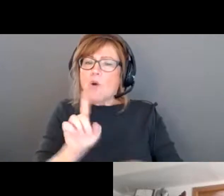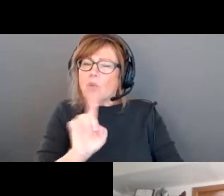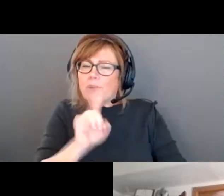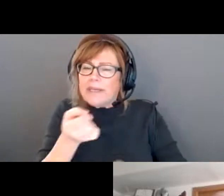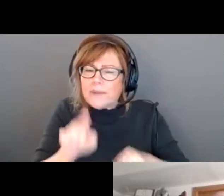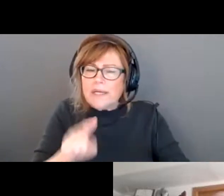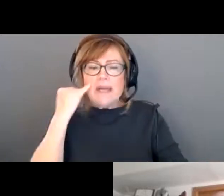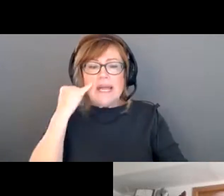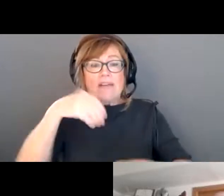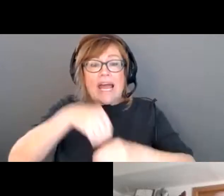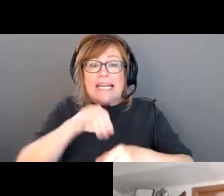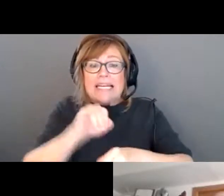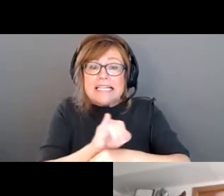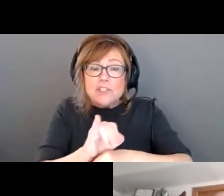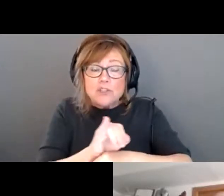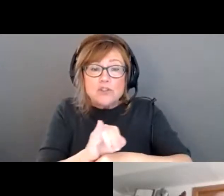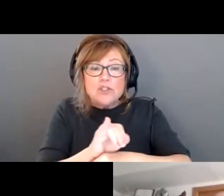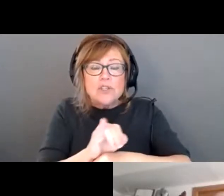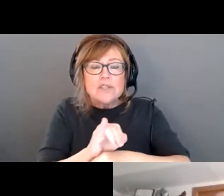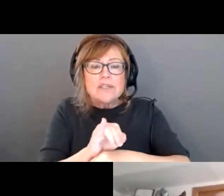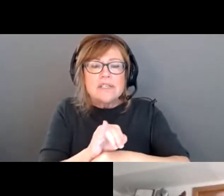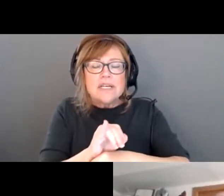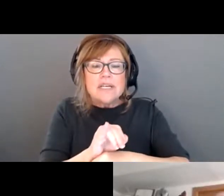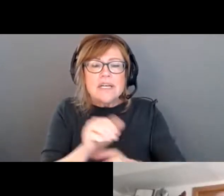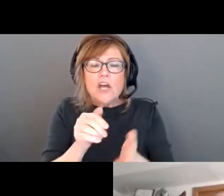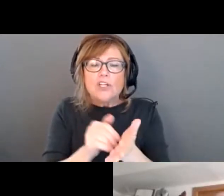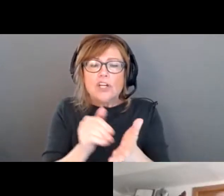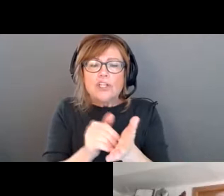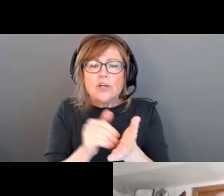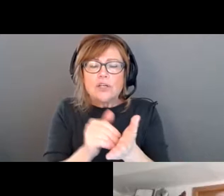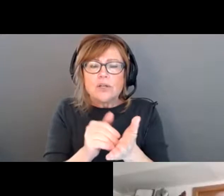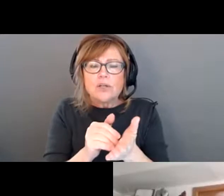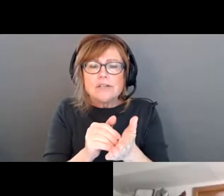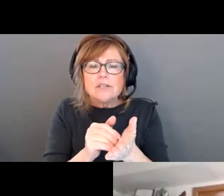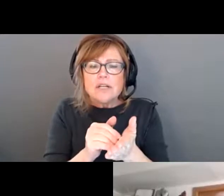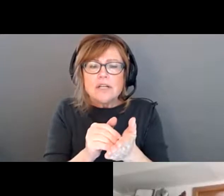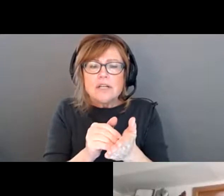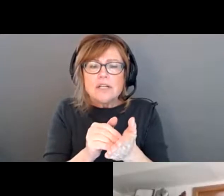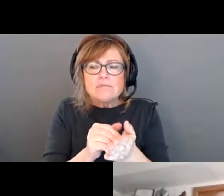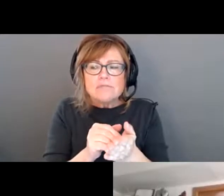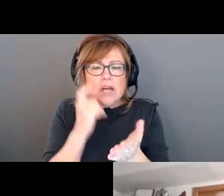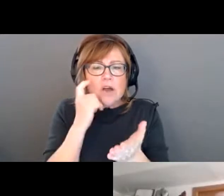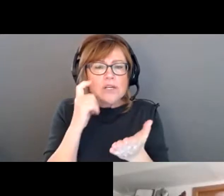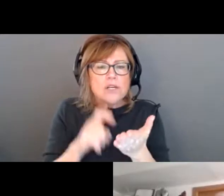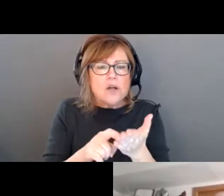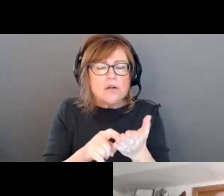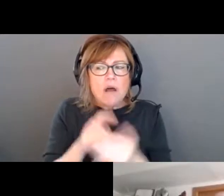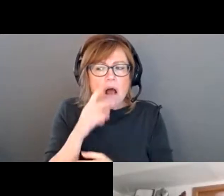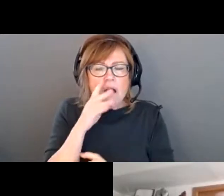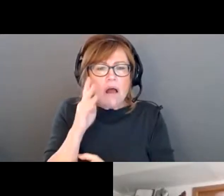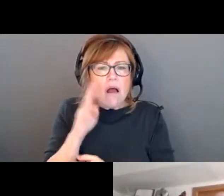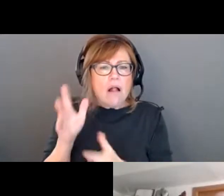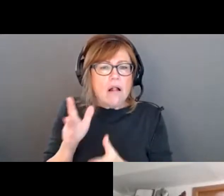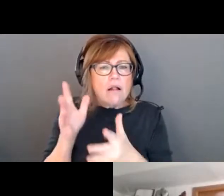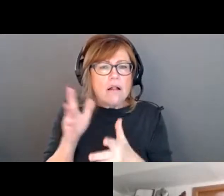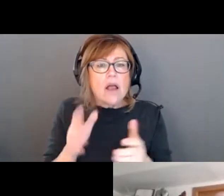this is institutional and one is observing that one's needs are not being addressed, most institutions